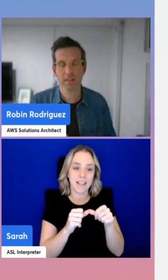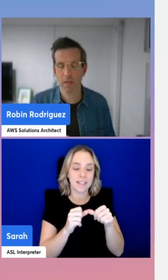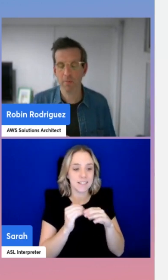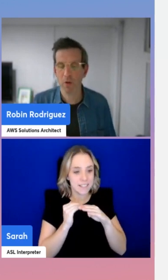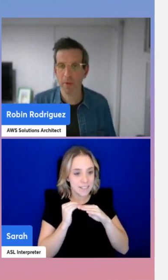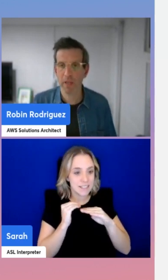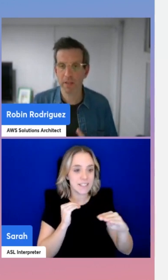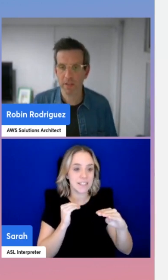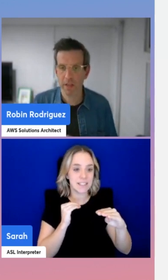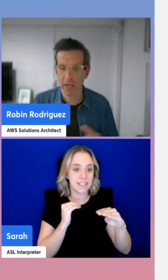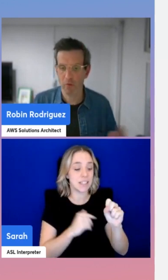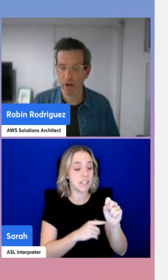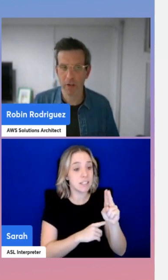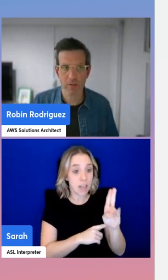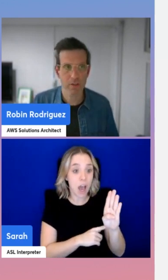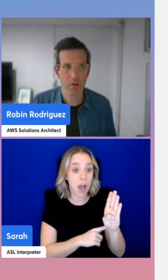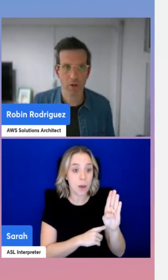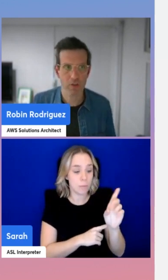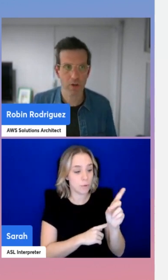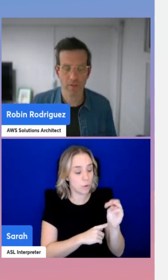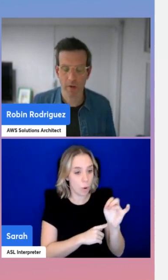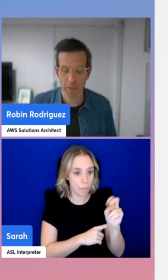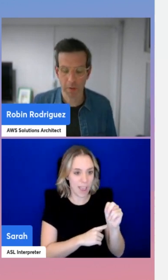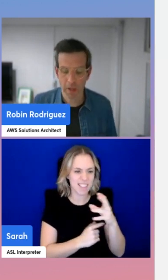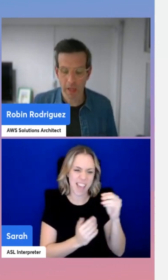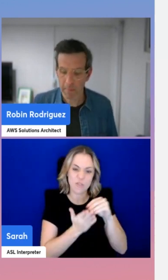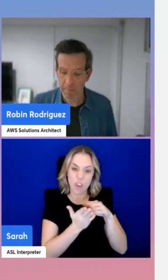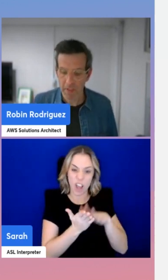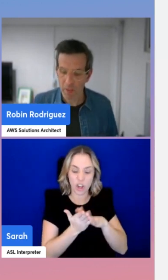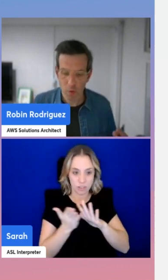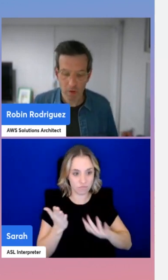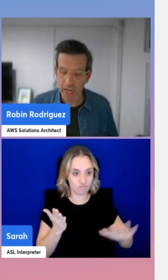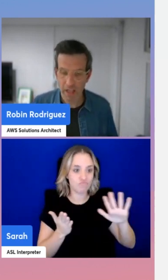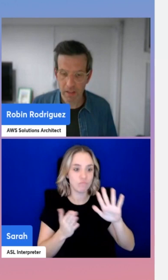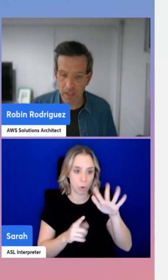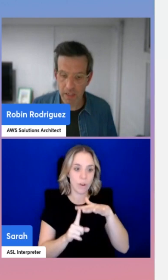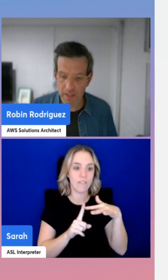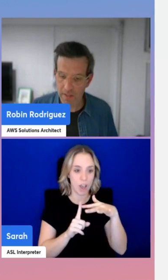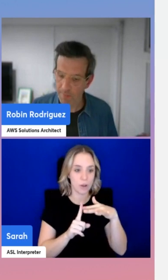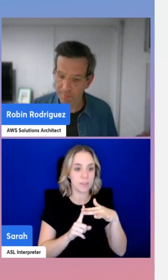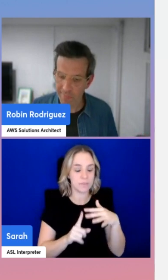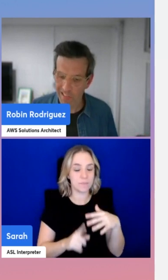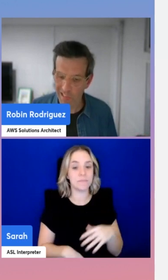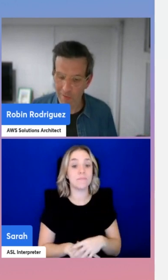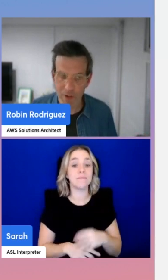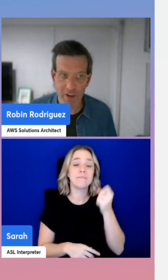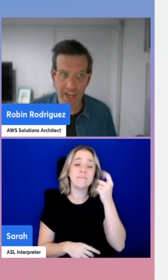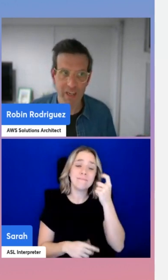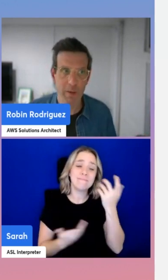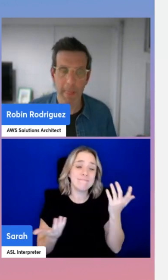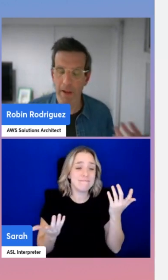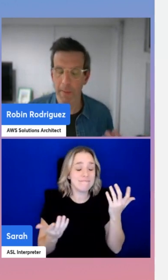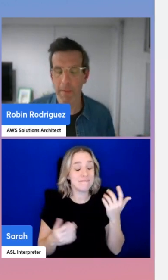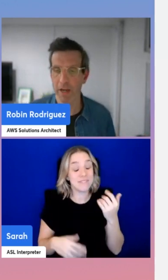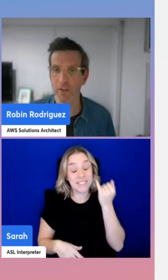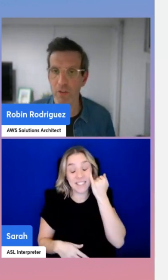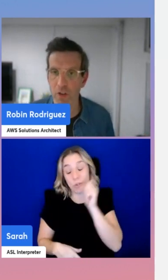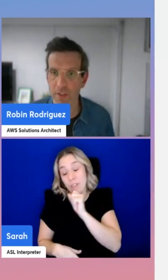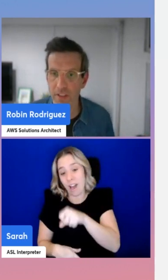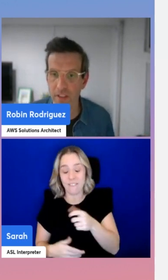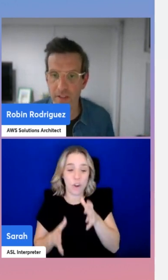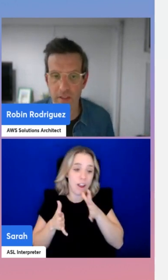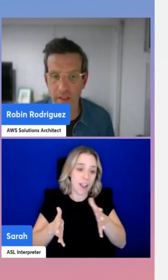consistent subdomains and records across your environment. The reality is, love it or hate it,